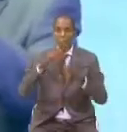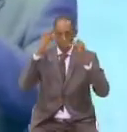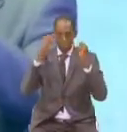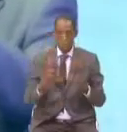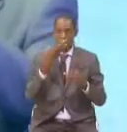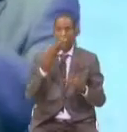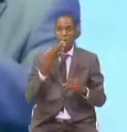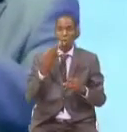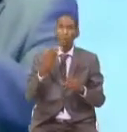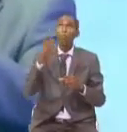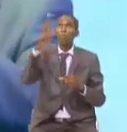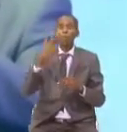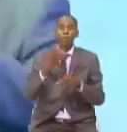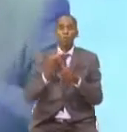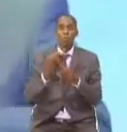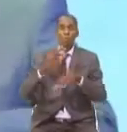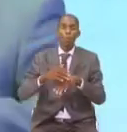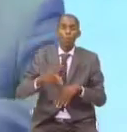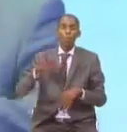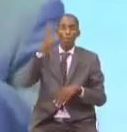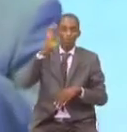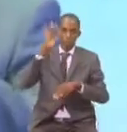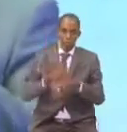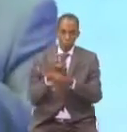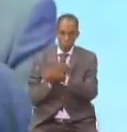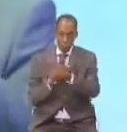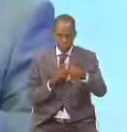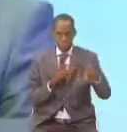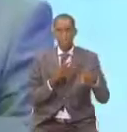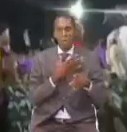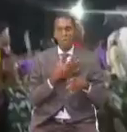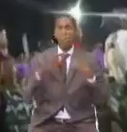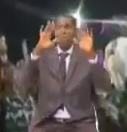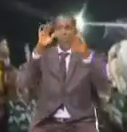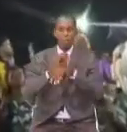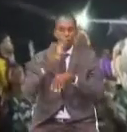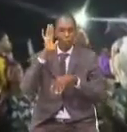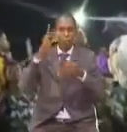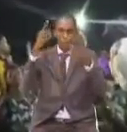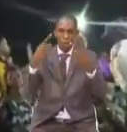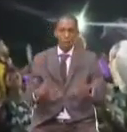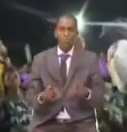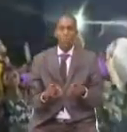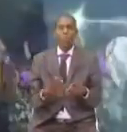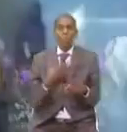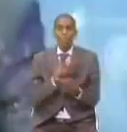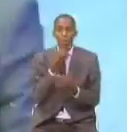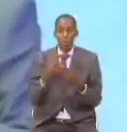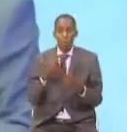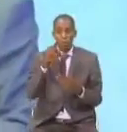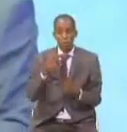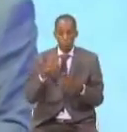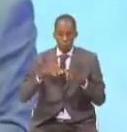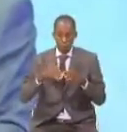touch him, will touch her, and the miracle will happen. And when you open